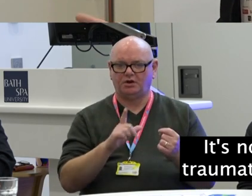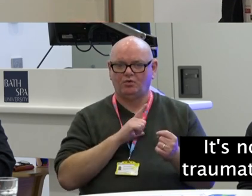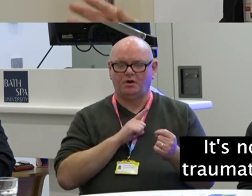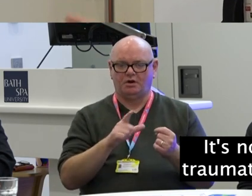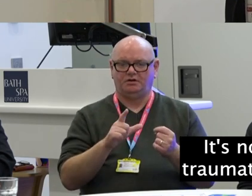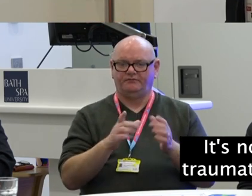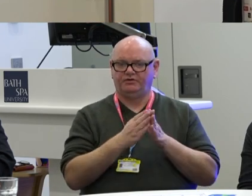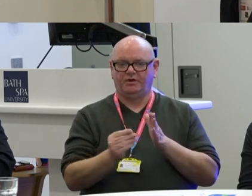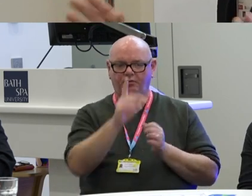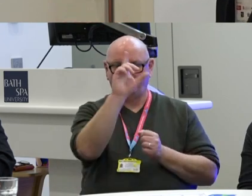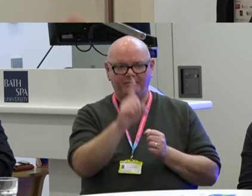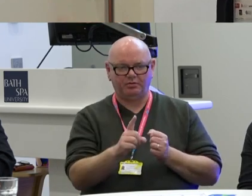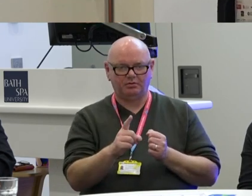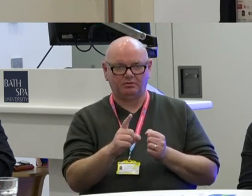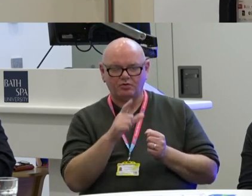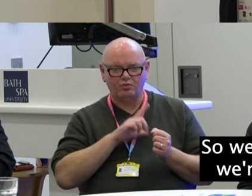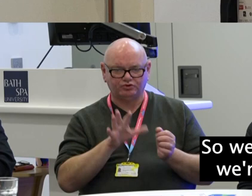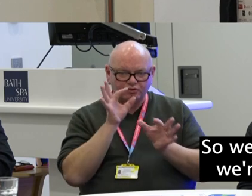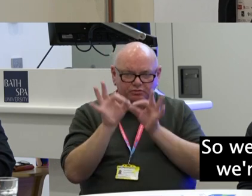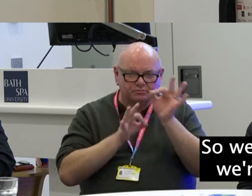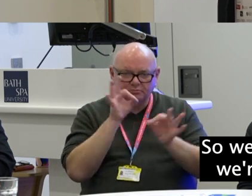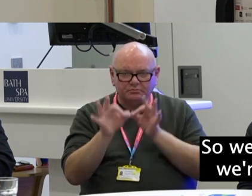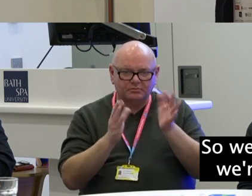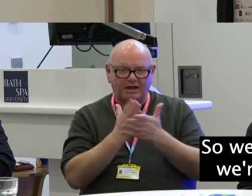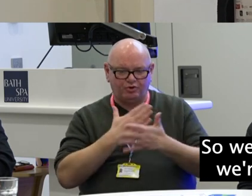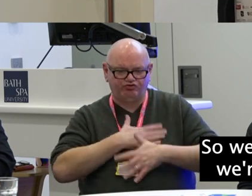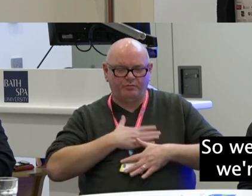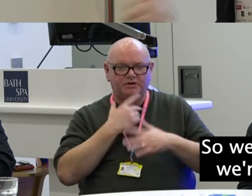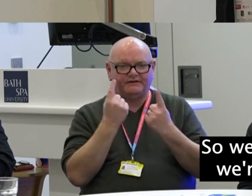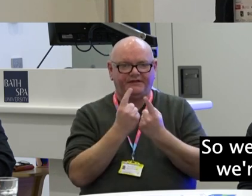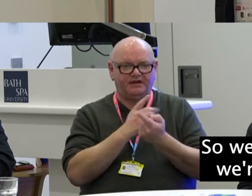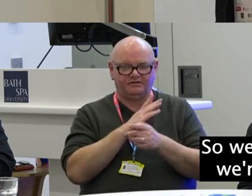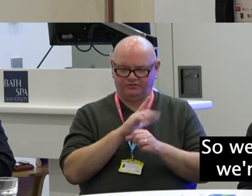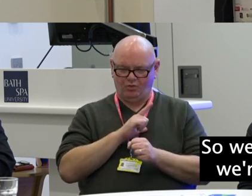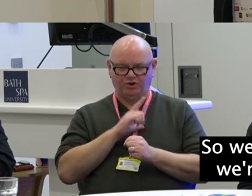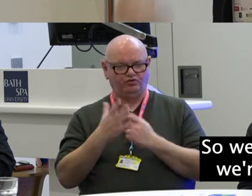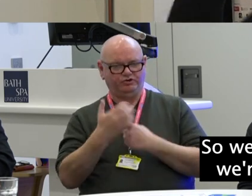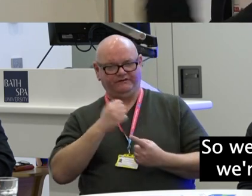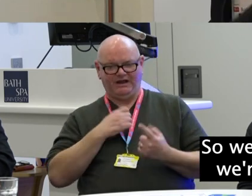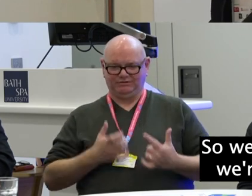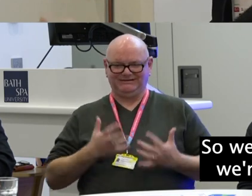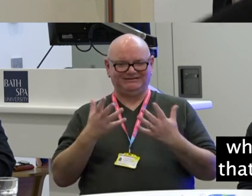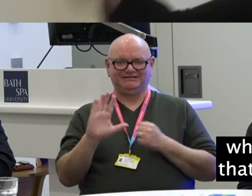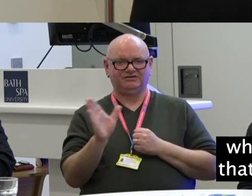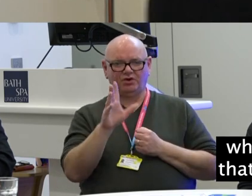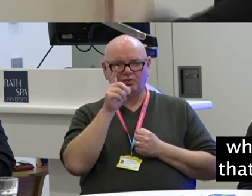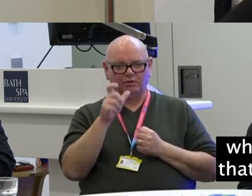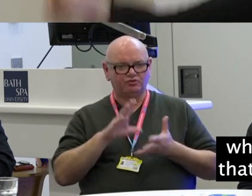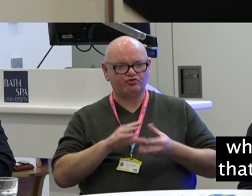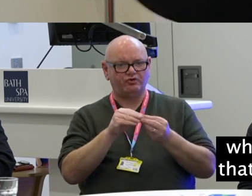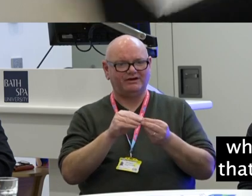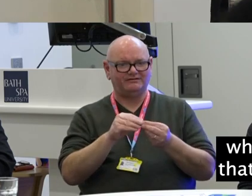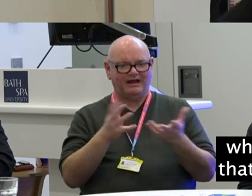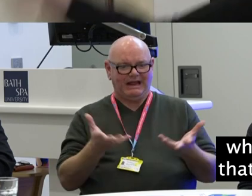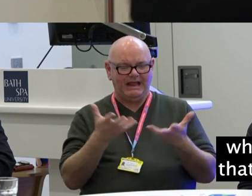traumatizing things about their lives to get your stats. So we play games, we do games, we're making a whack-a-mole where you can hit